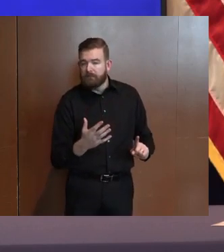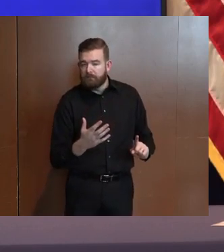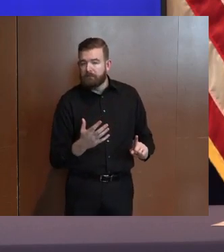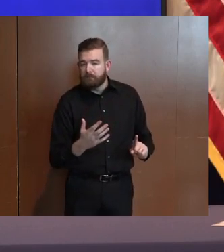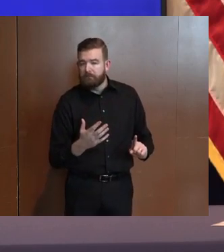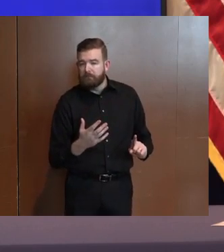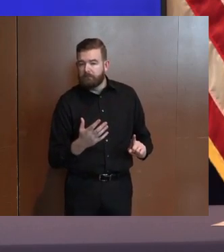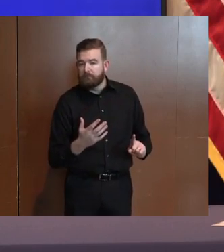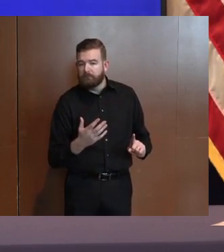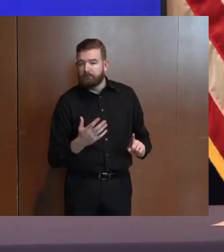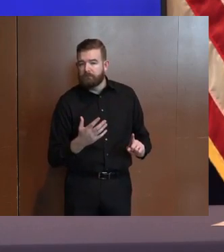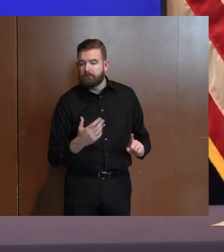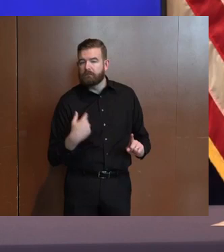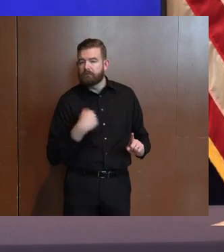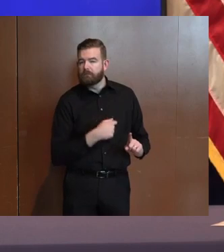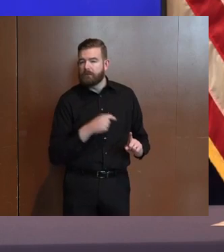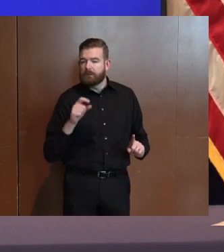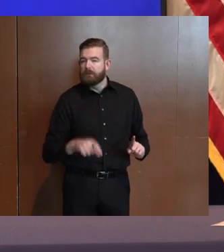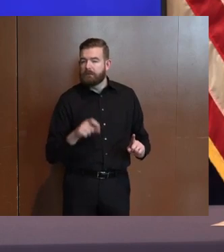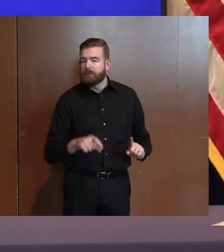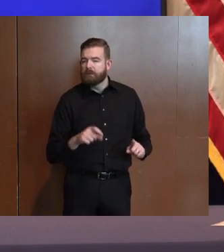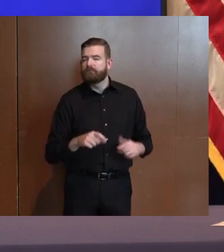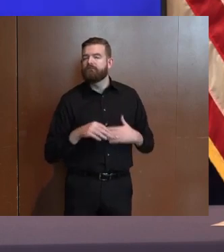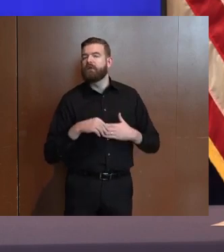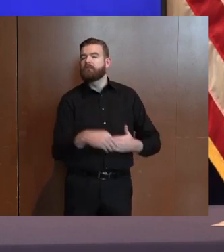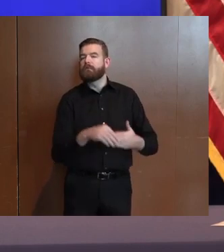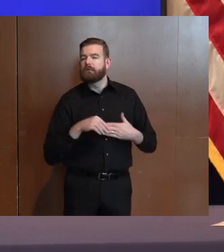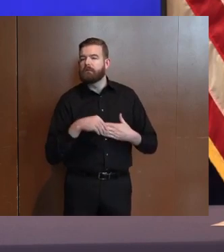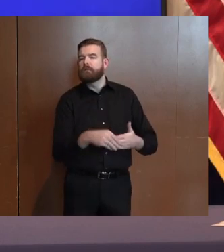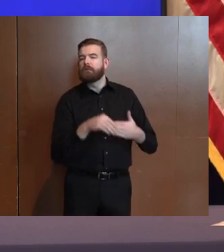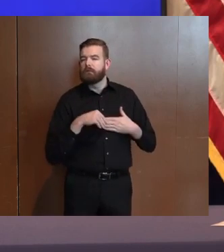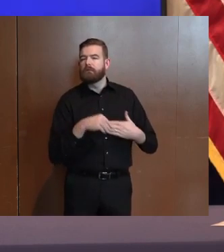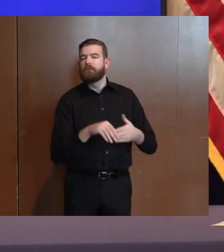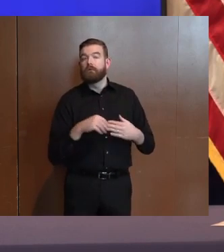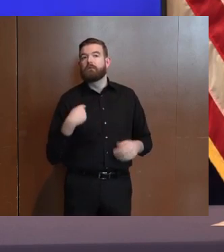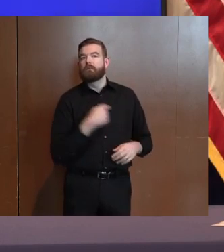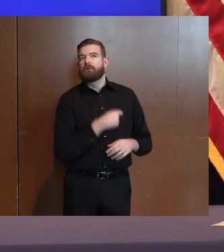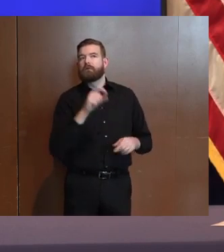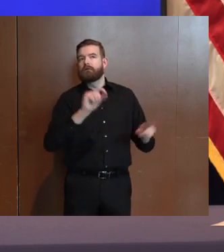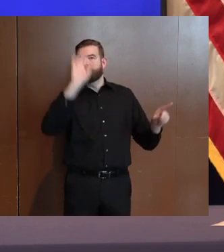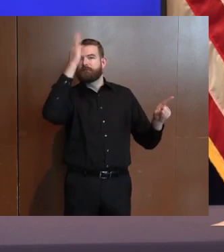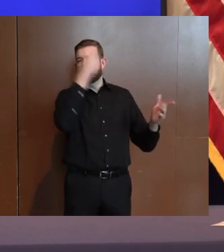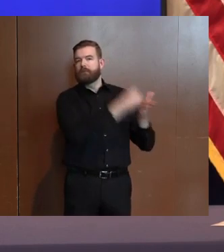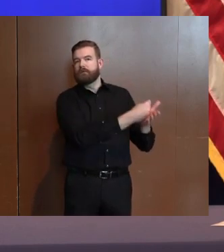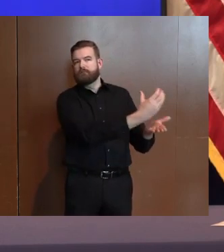that we need as much flexible direct cash assistance from the federal government as possible.